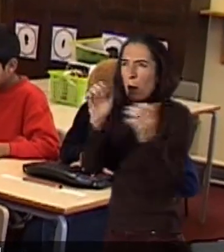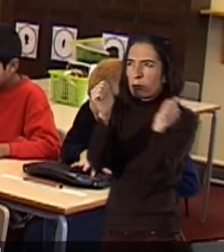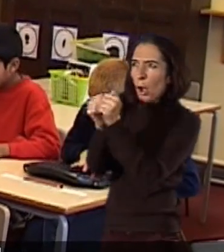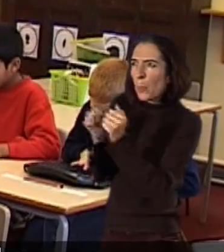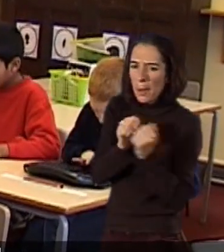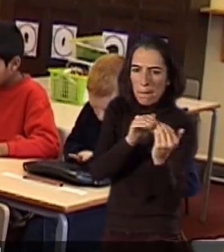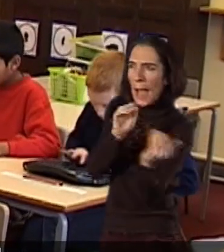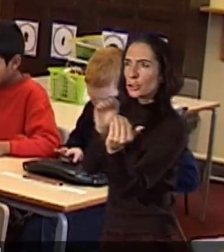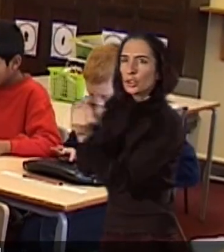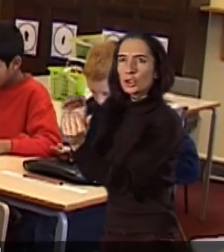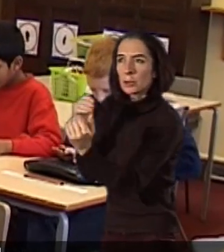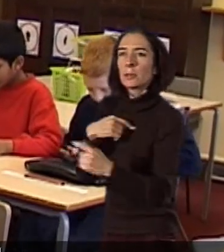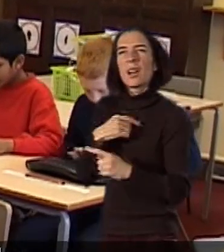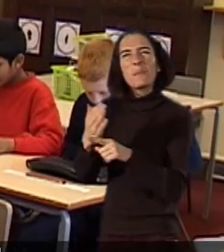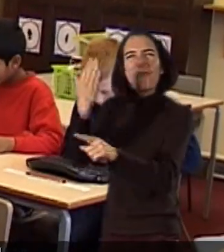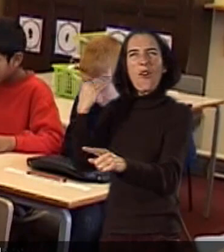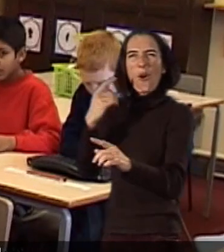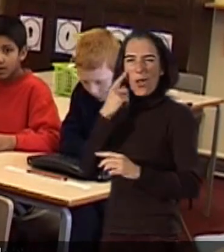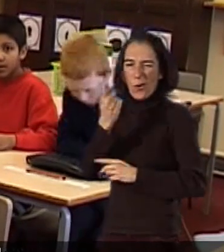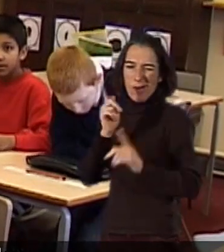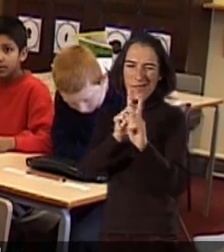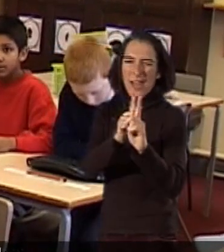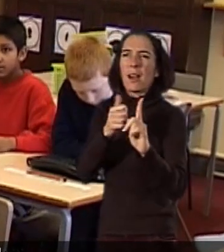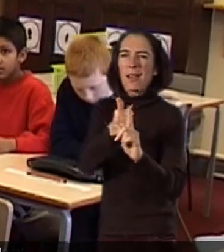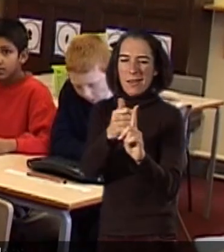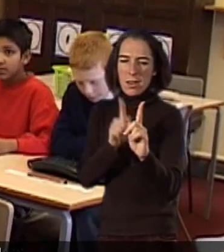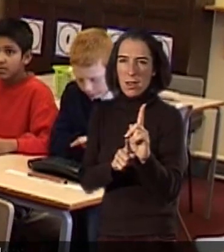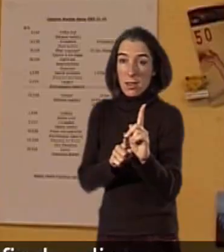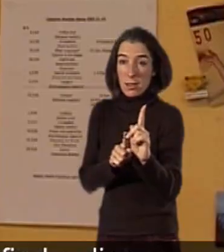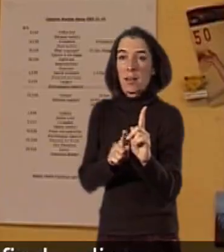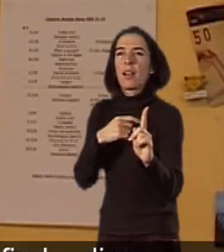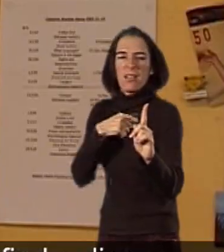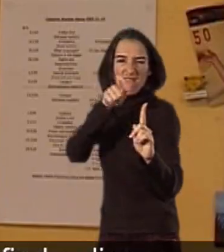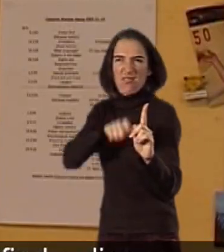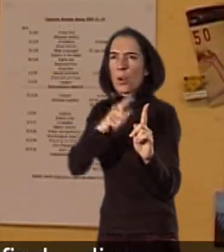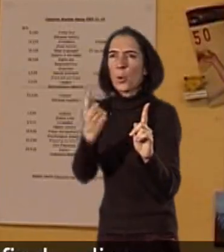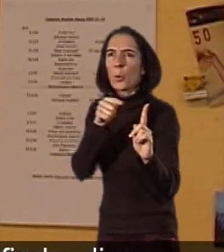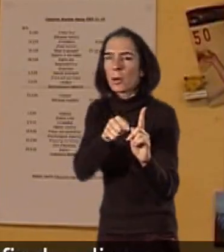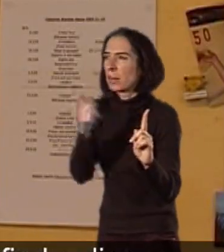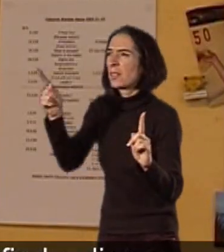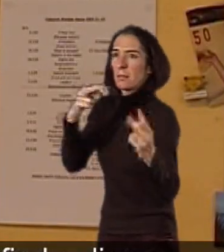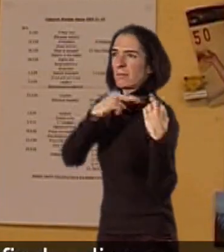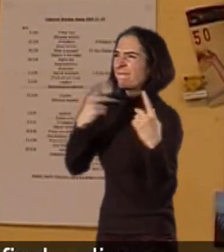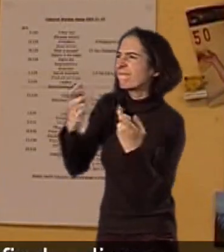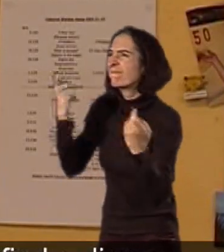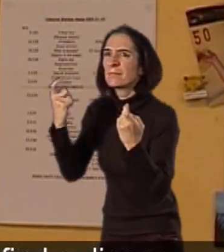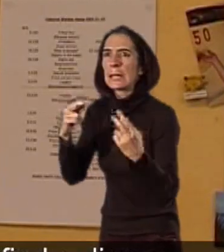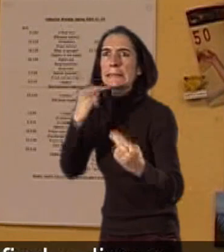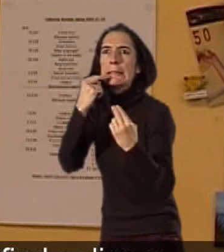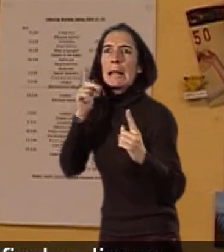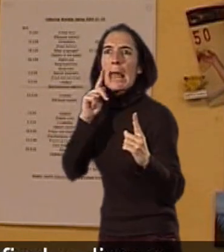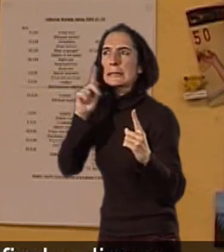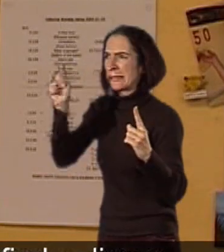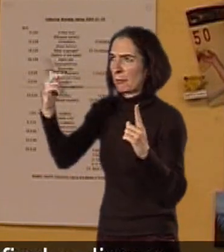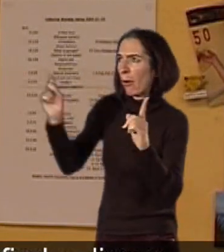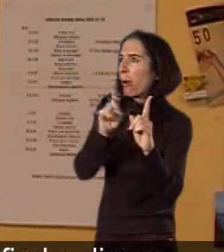Previously, it had been a person who would support a child with special needs. Often the response was try and find a dinner